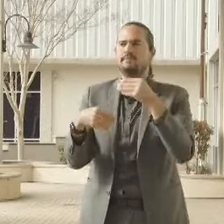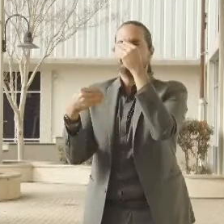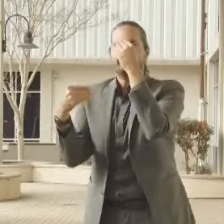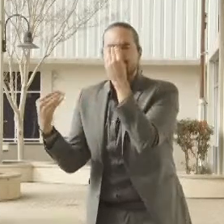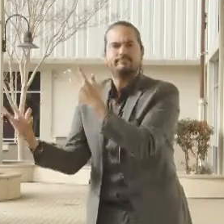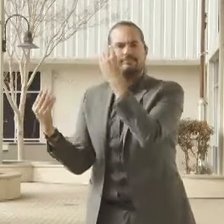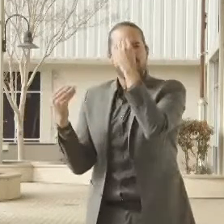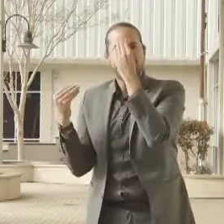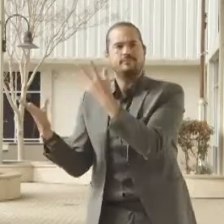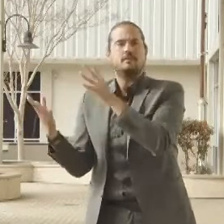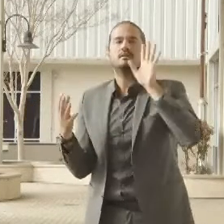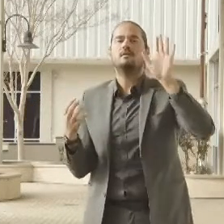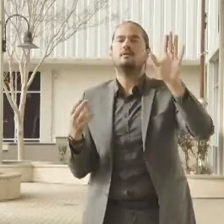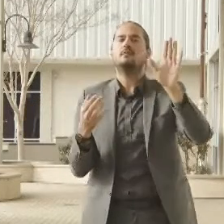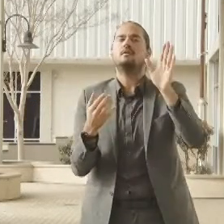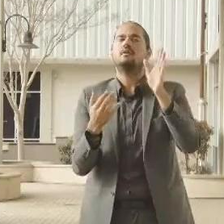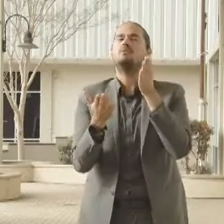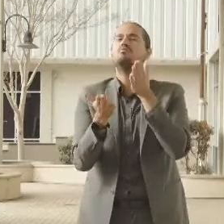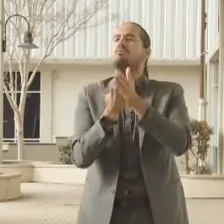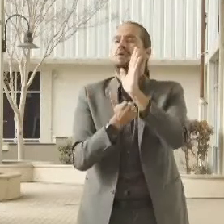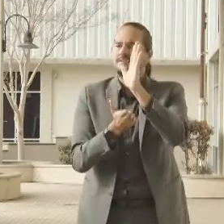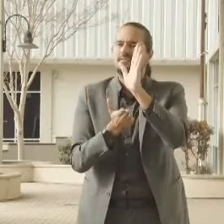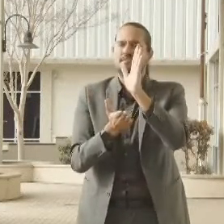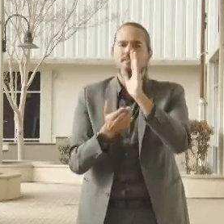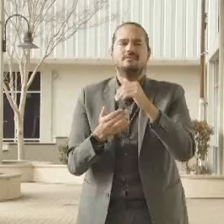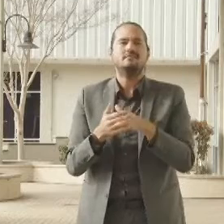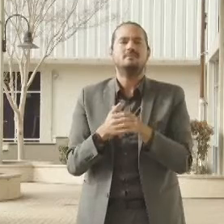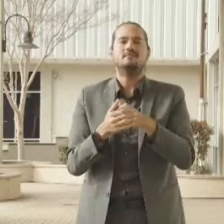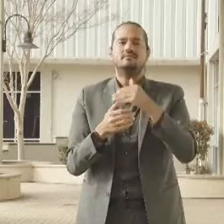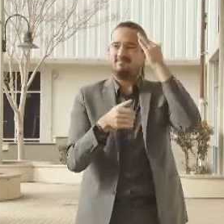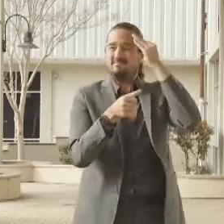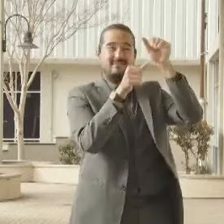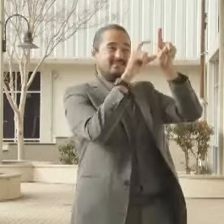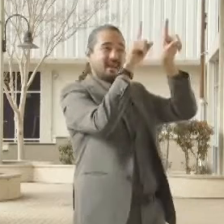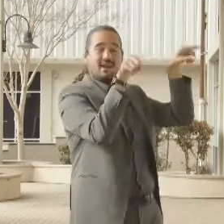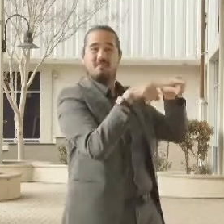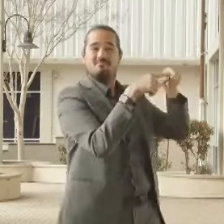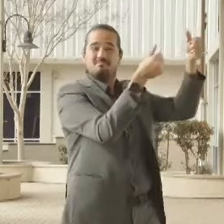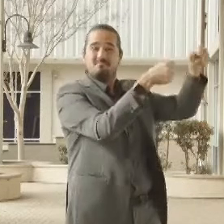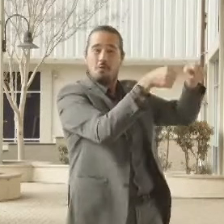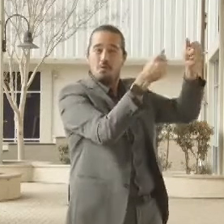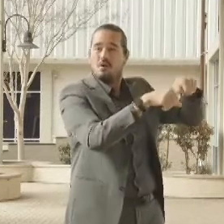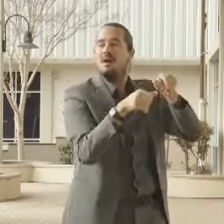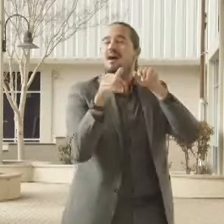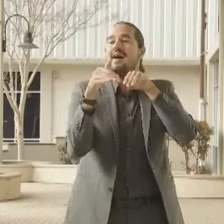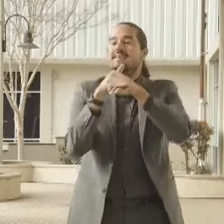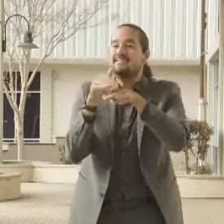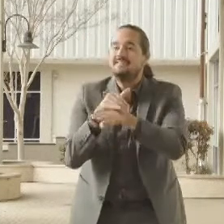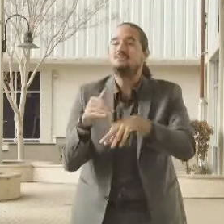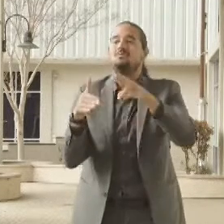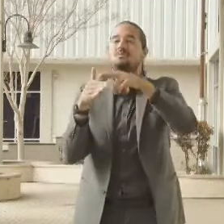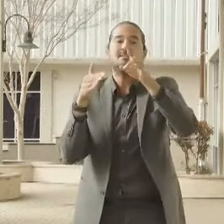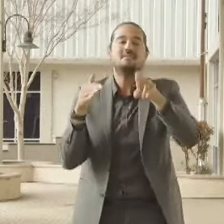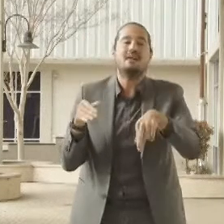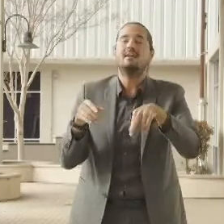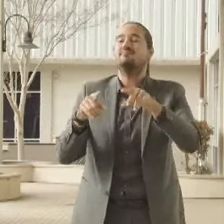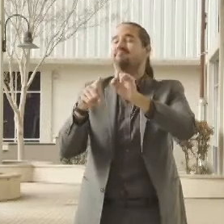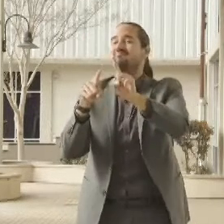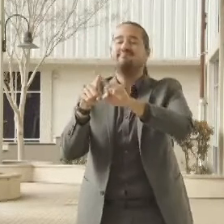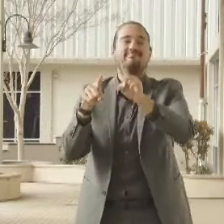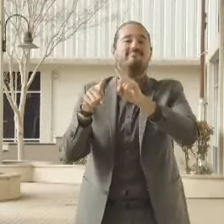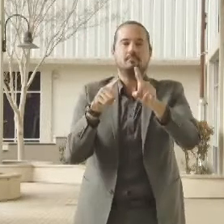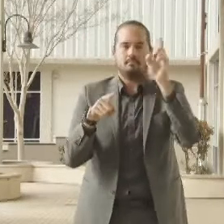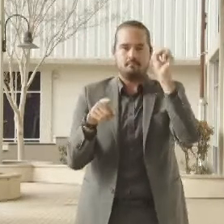already be familiar with some of the posted notices for testing access at these facilities. Those will need to be updated, and in